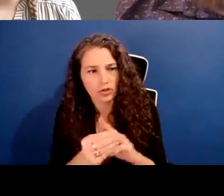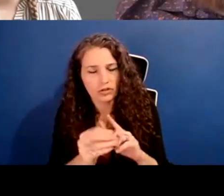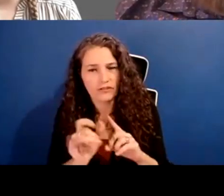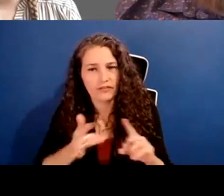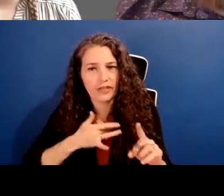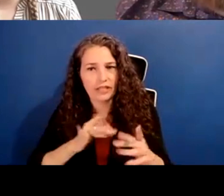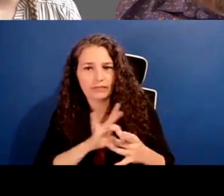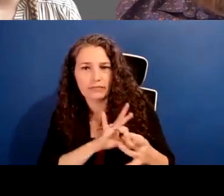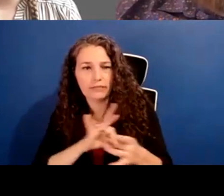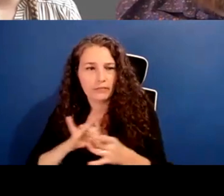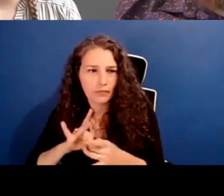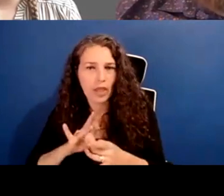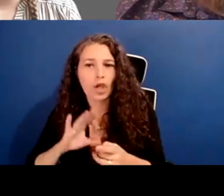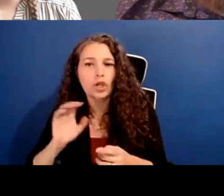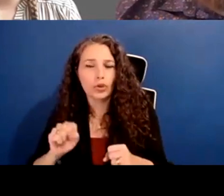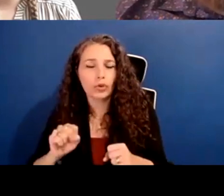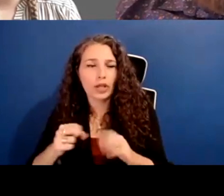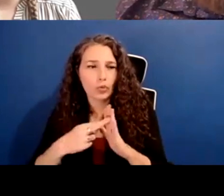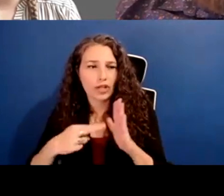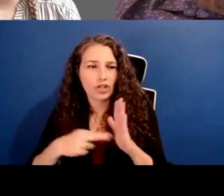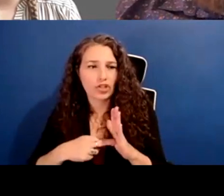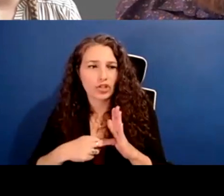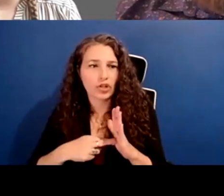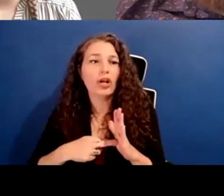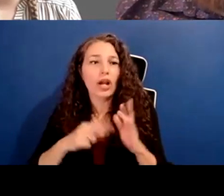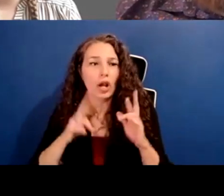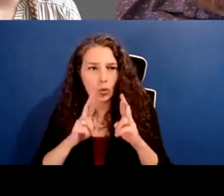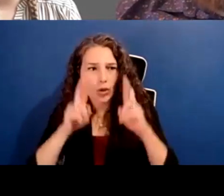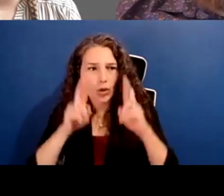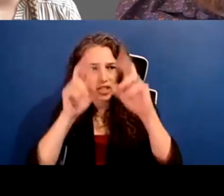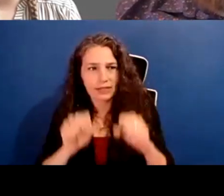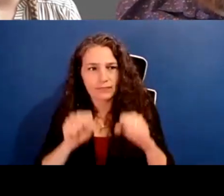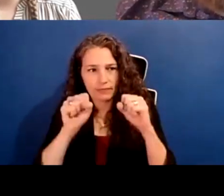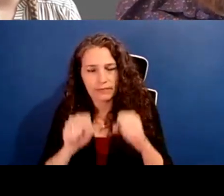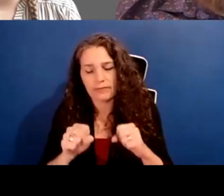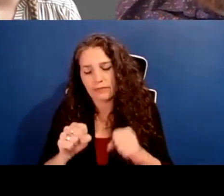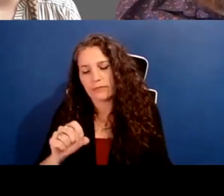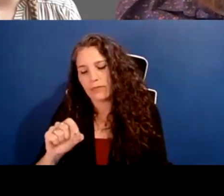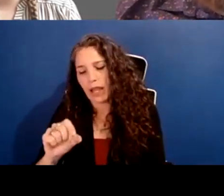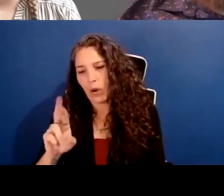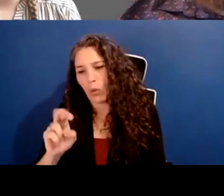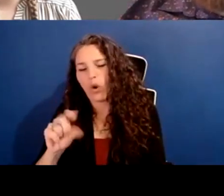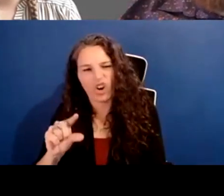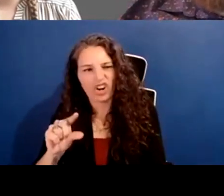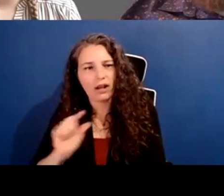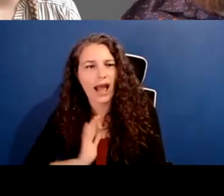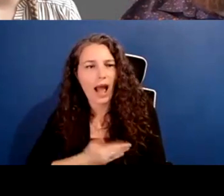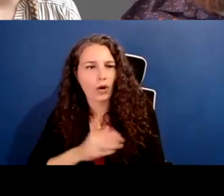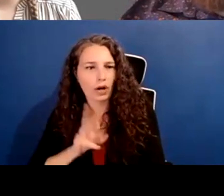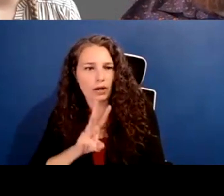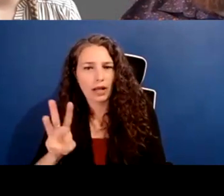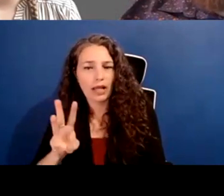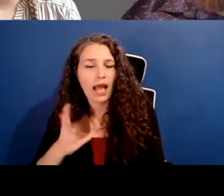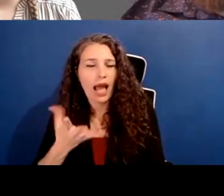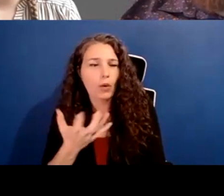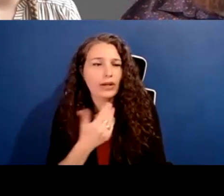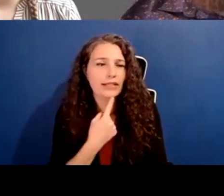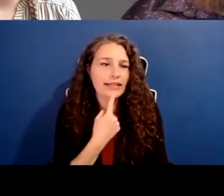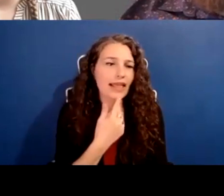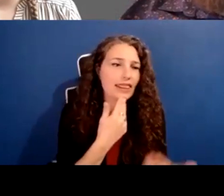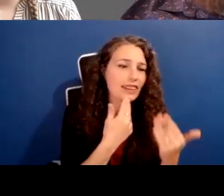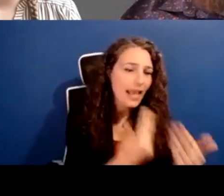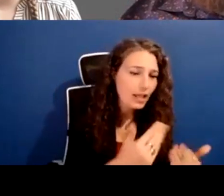You can register for it on our website at respectability.org. And before we close that, I want to say a massive thank you to